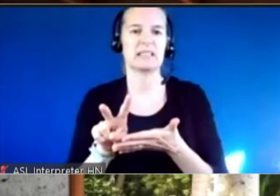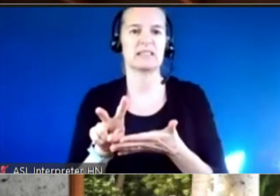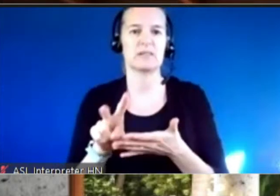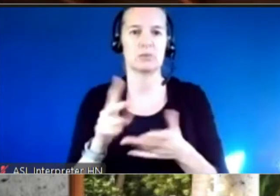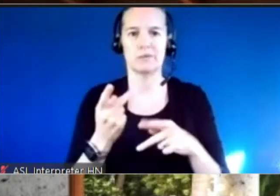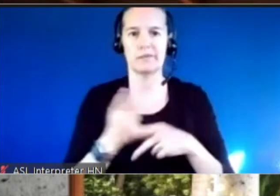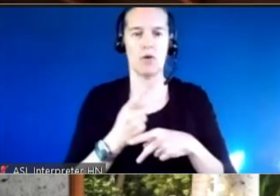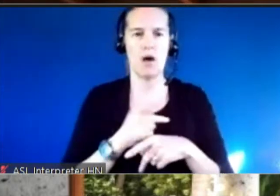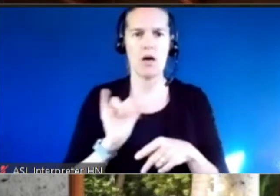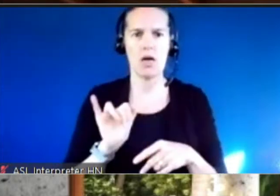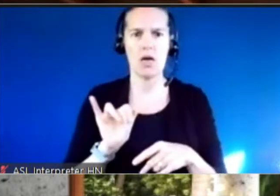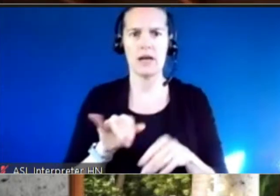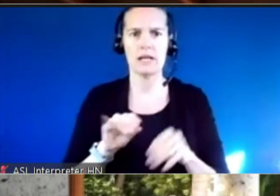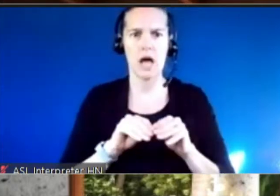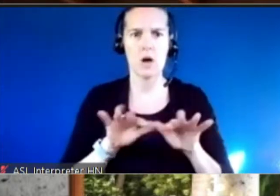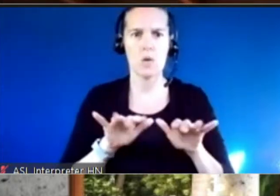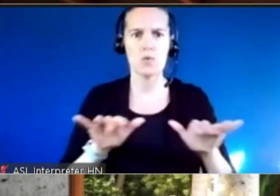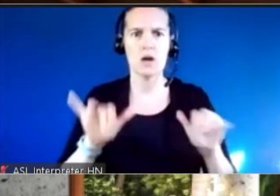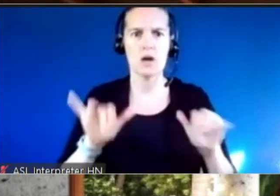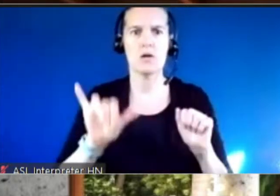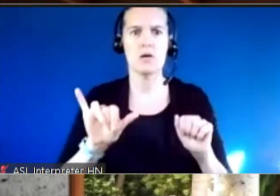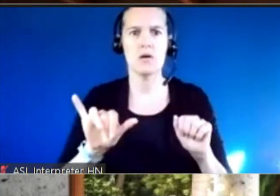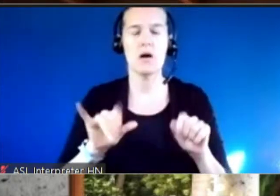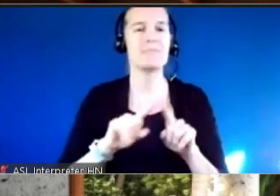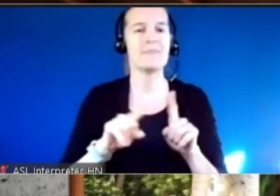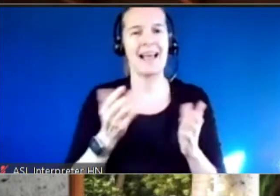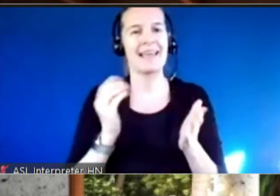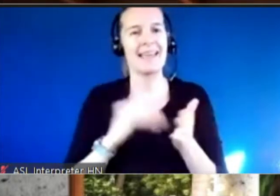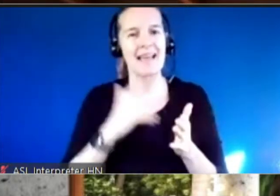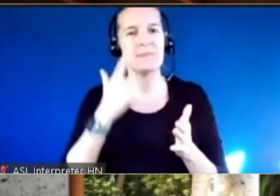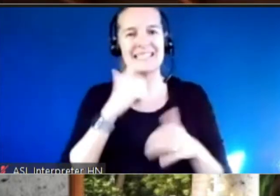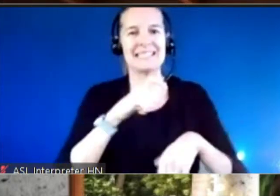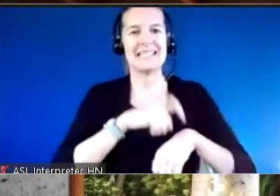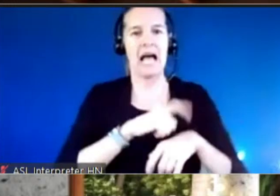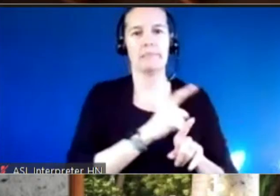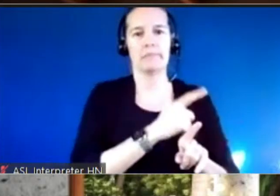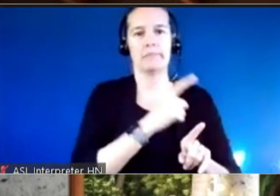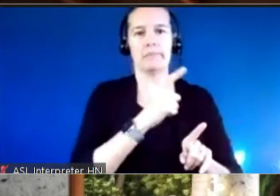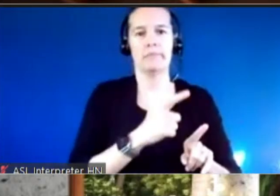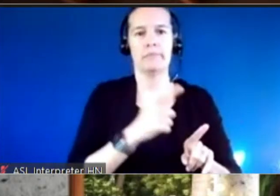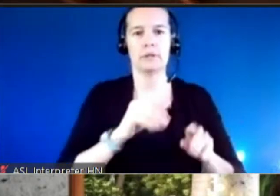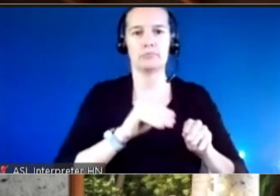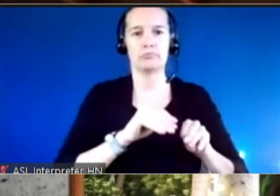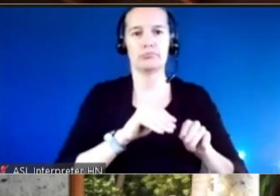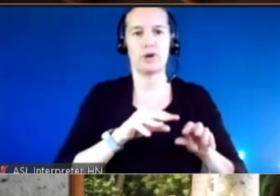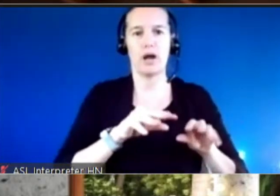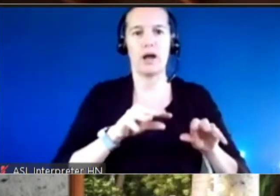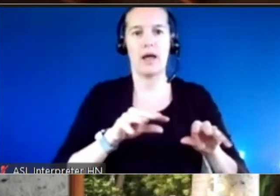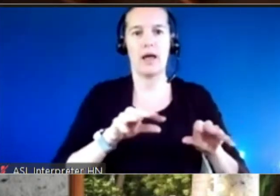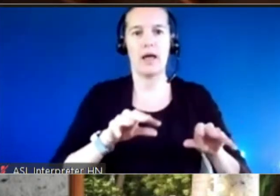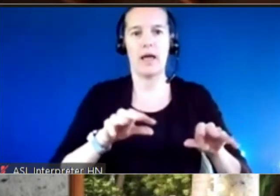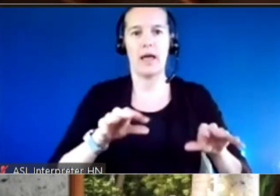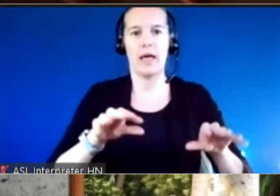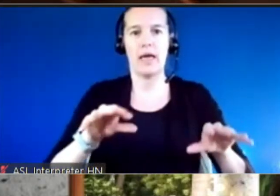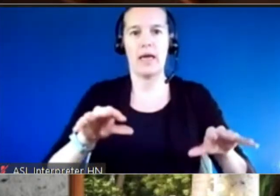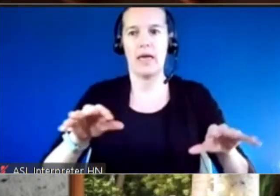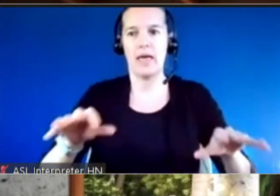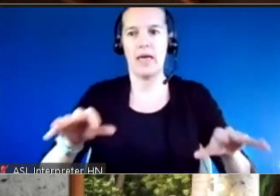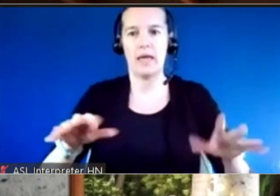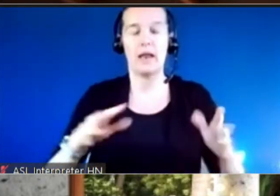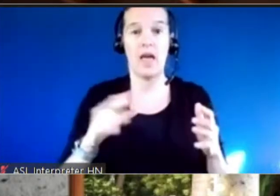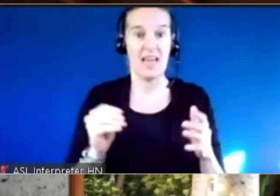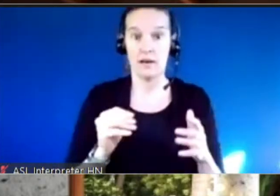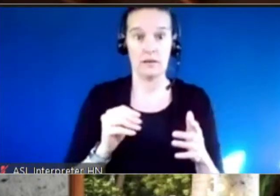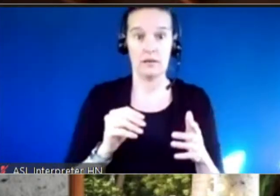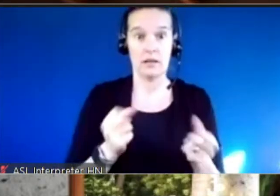time frame between spread of one individual to another. And because this overlaps so many different places of business, to be